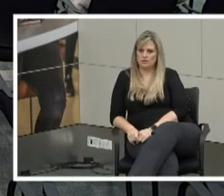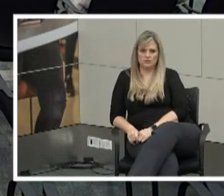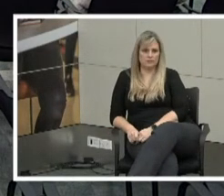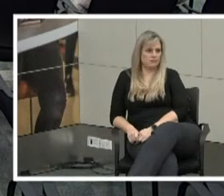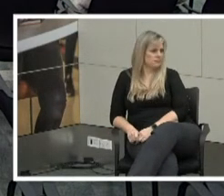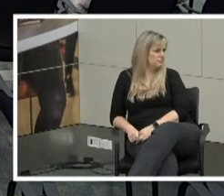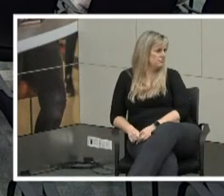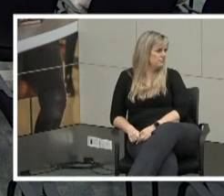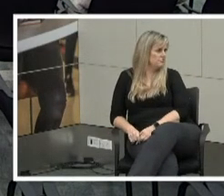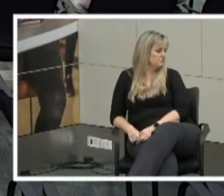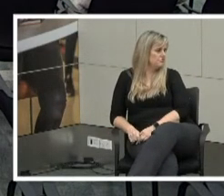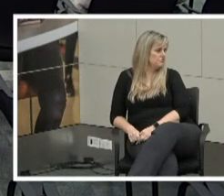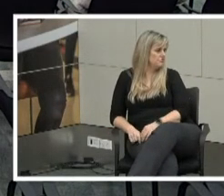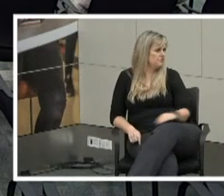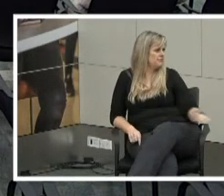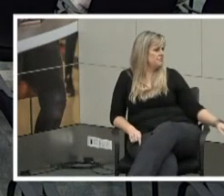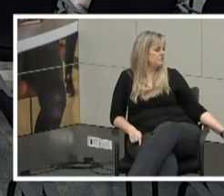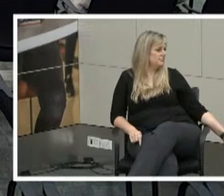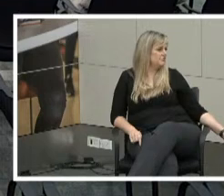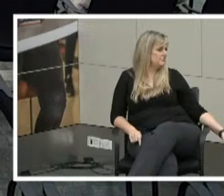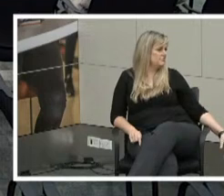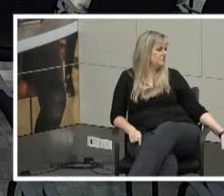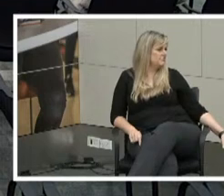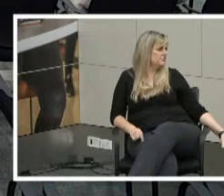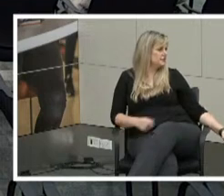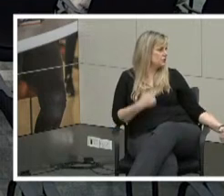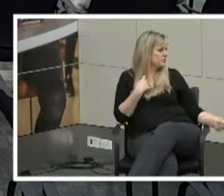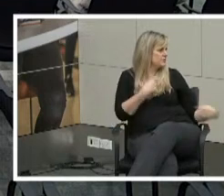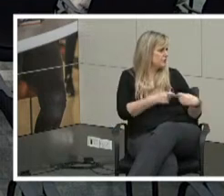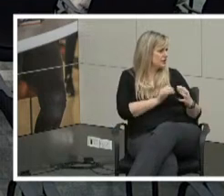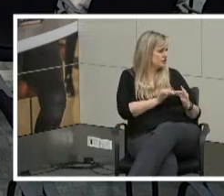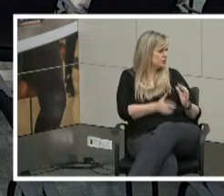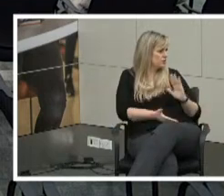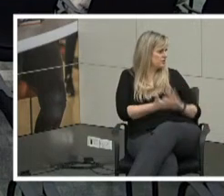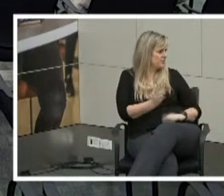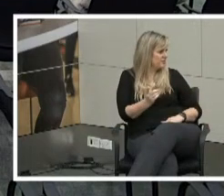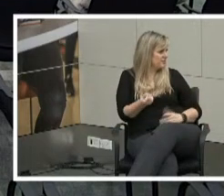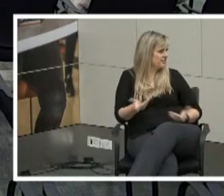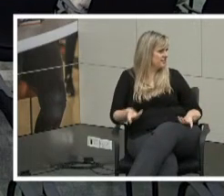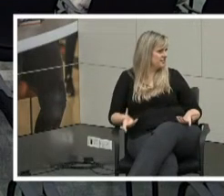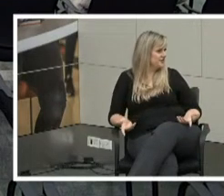you Miss Lucas Roberts please turn your camera on you may begin